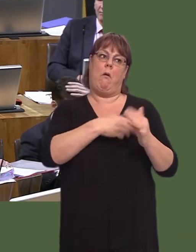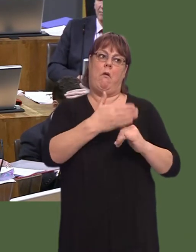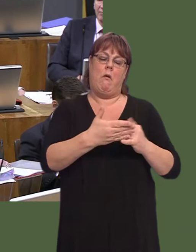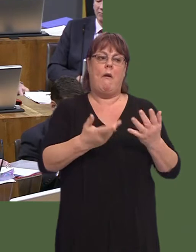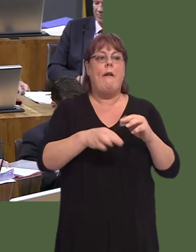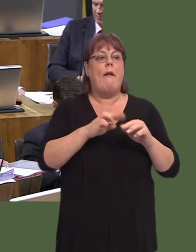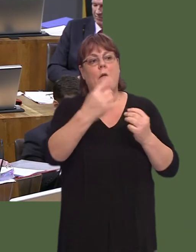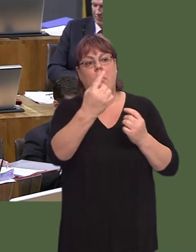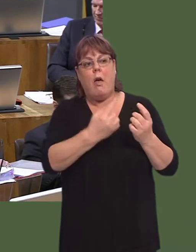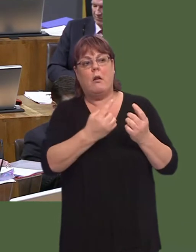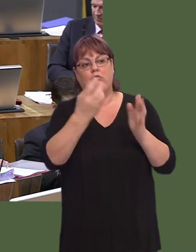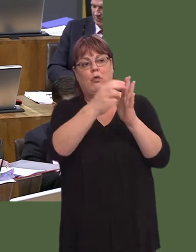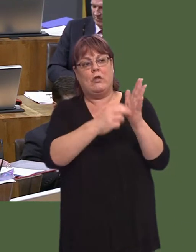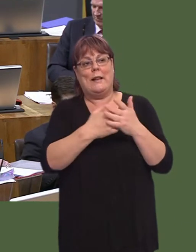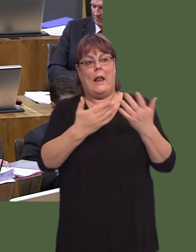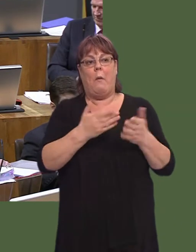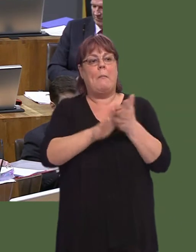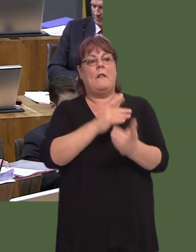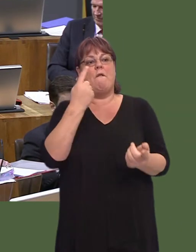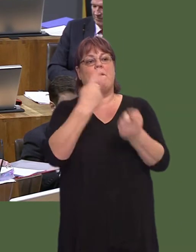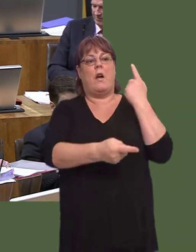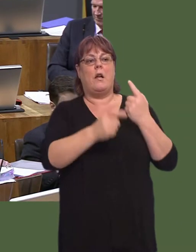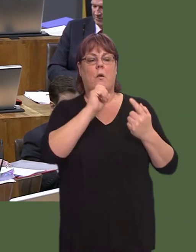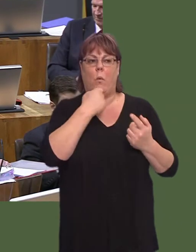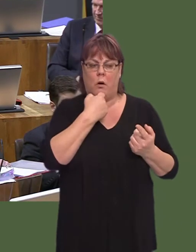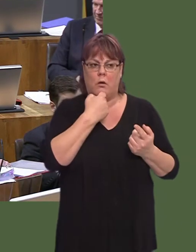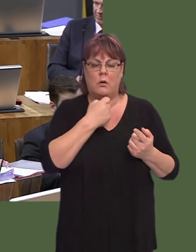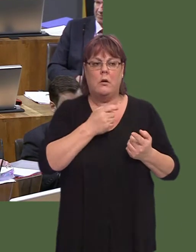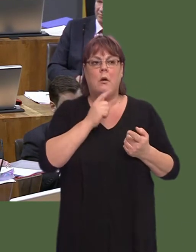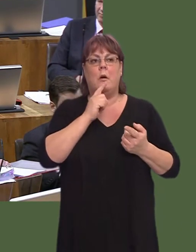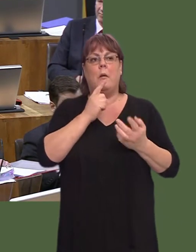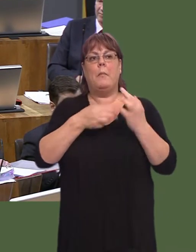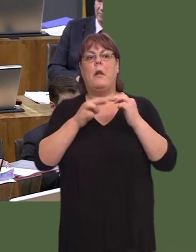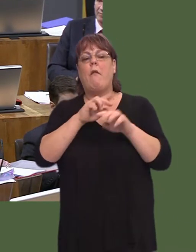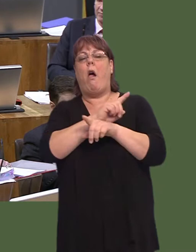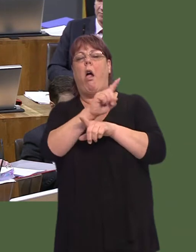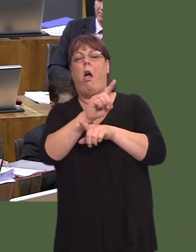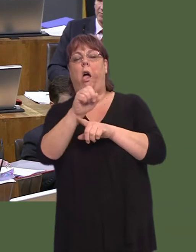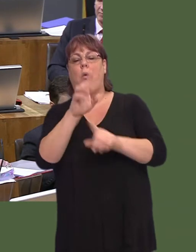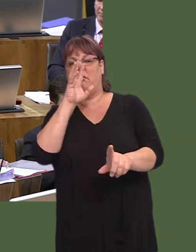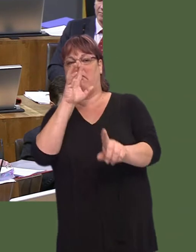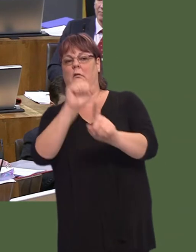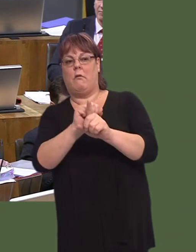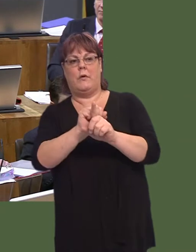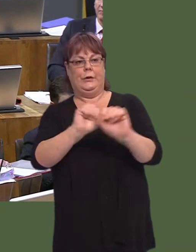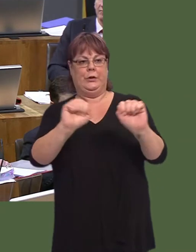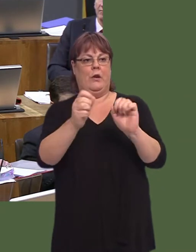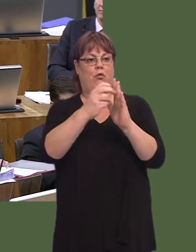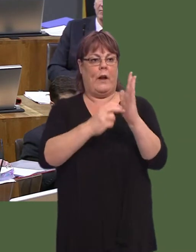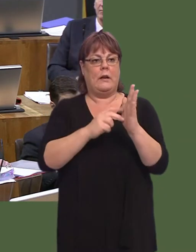may escape any financial penalties for non-compliance. If they don't come forward now and are subsequently found out, then, of